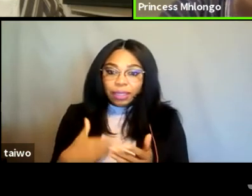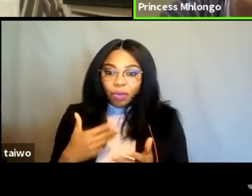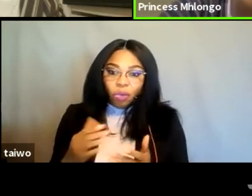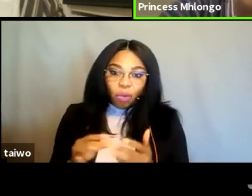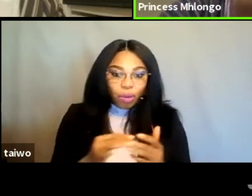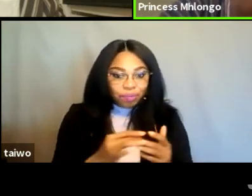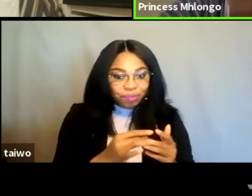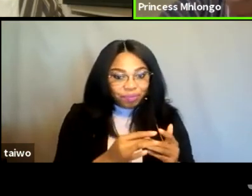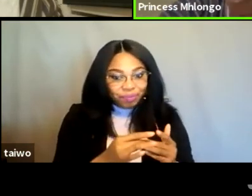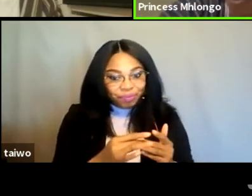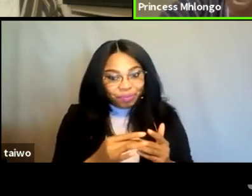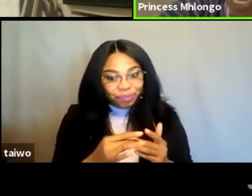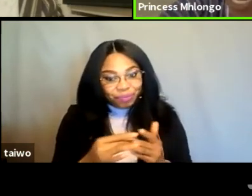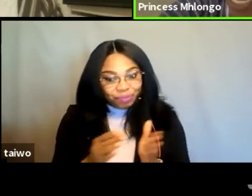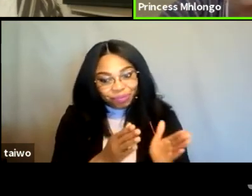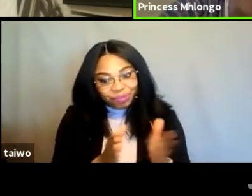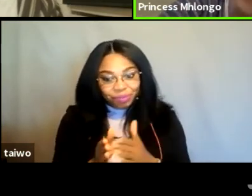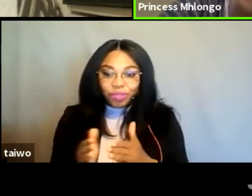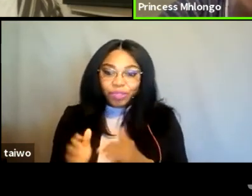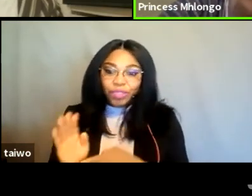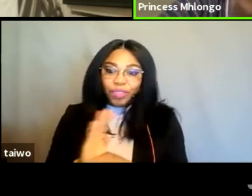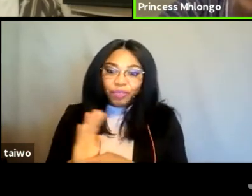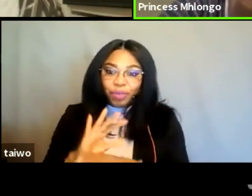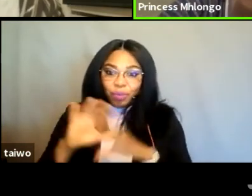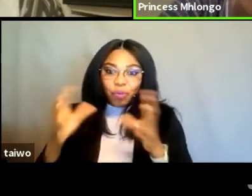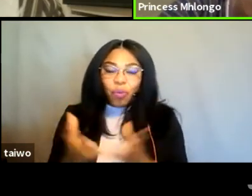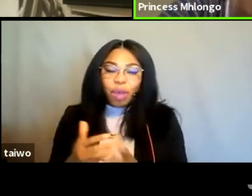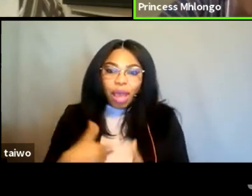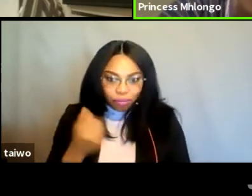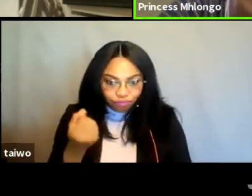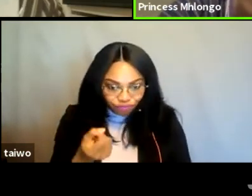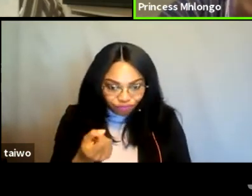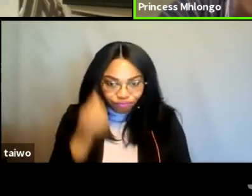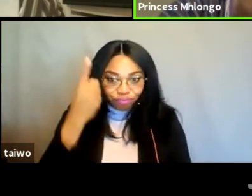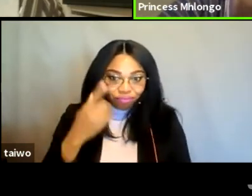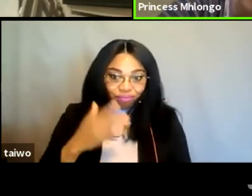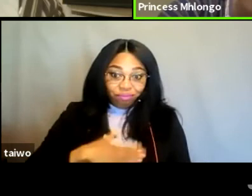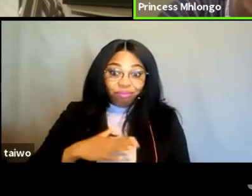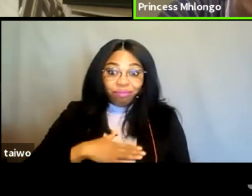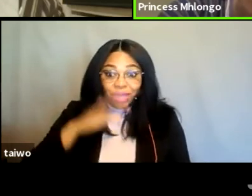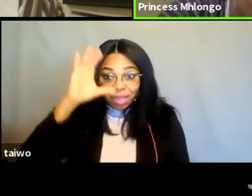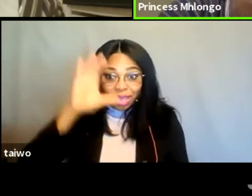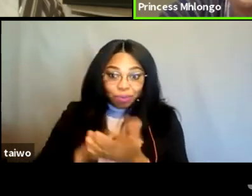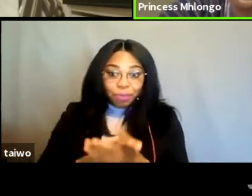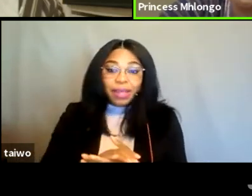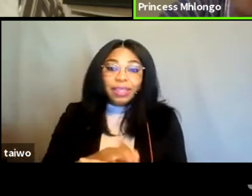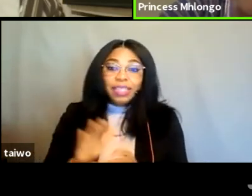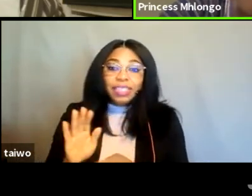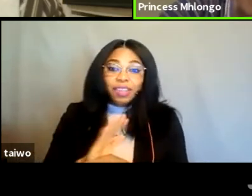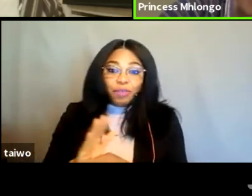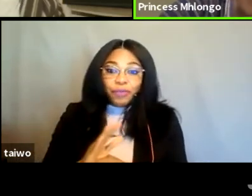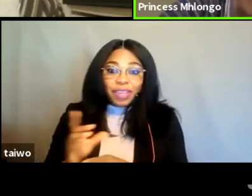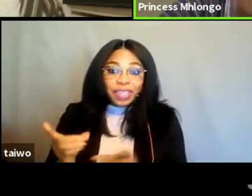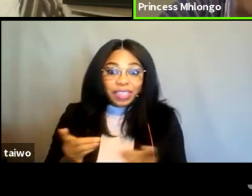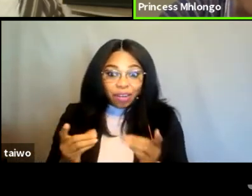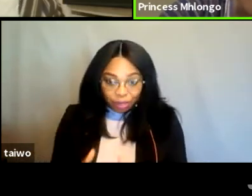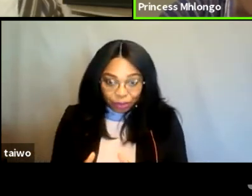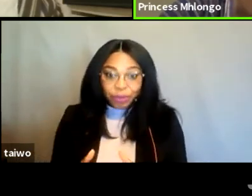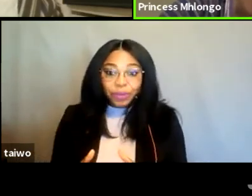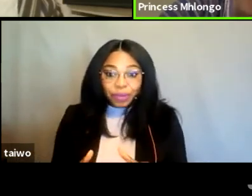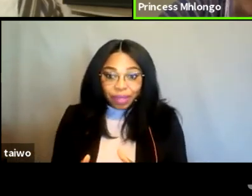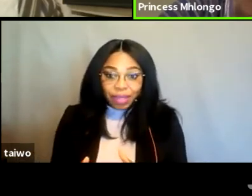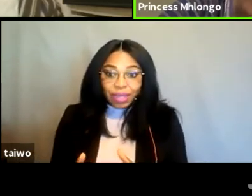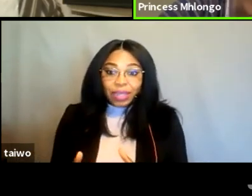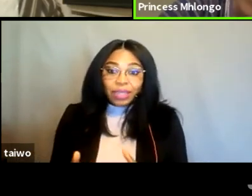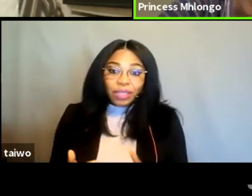film world, and I completely relate because my husband is a film director. So I've, you